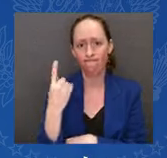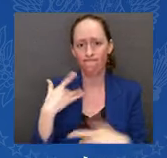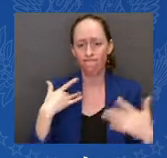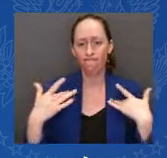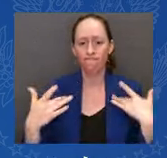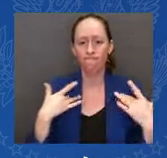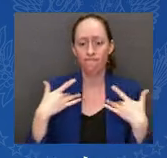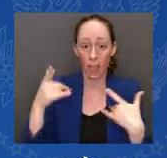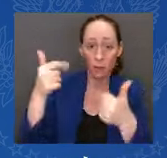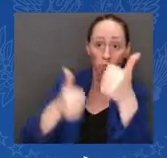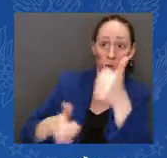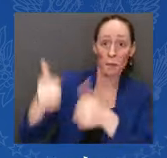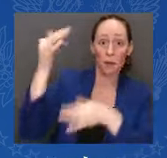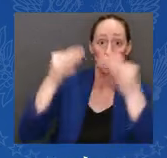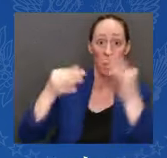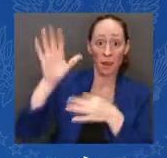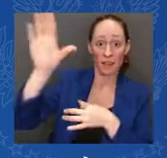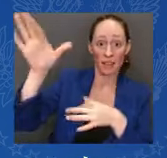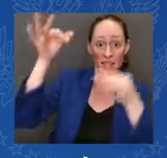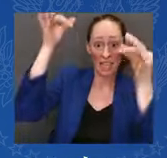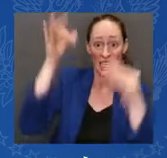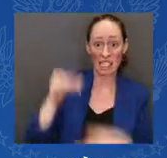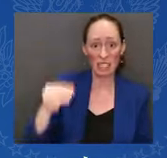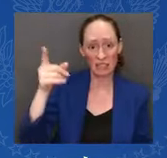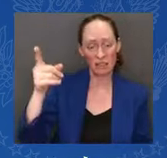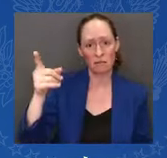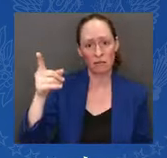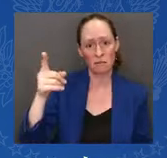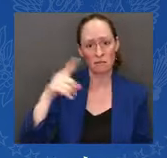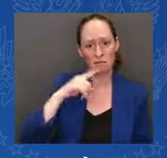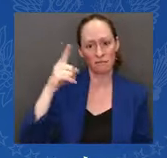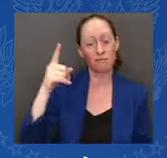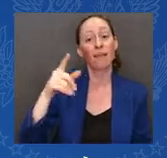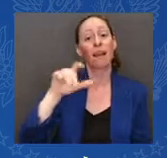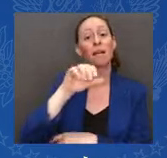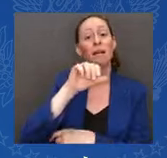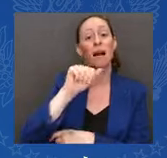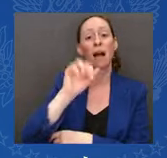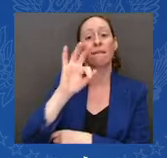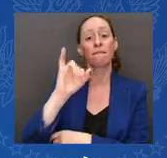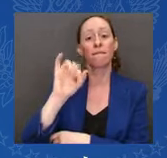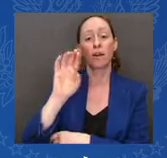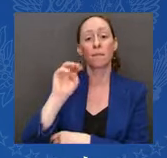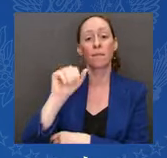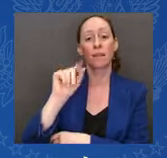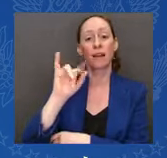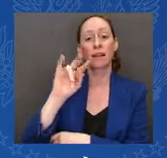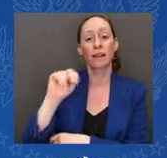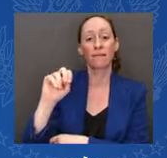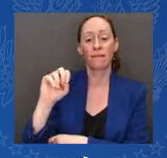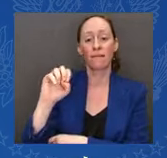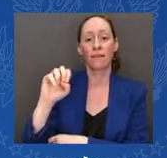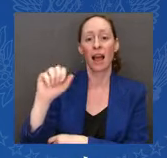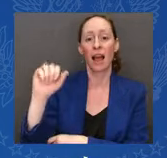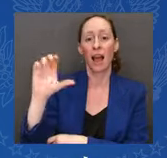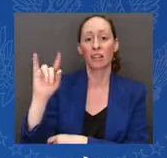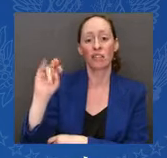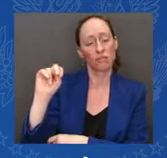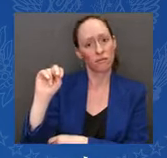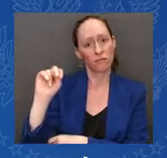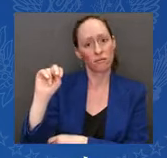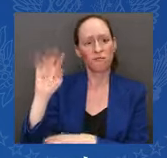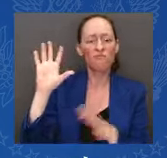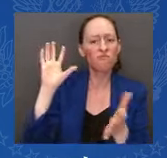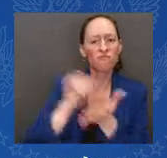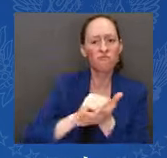decision. Because affirmative action is so misunderstood, I want to be clear, make sure everybody's clear about what the law has